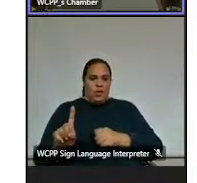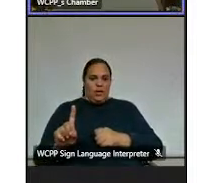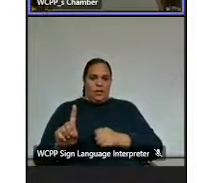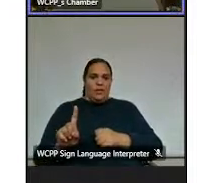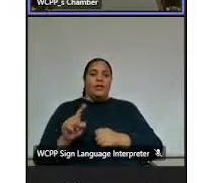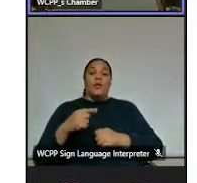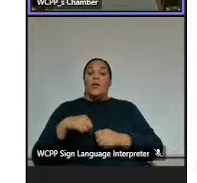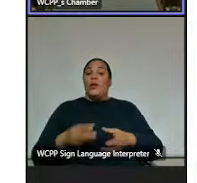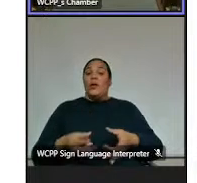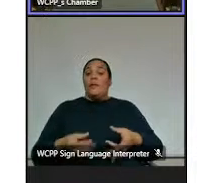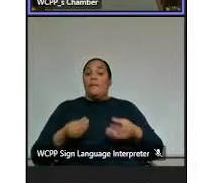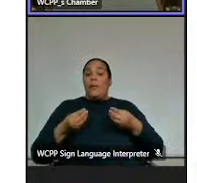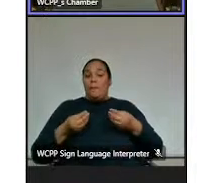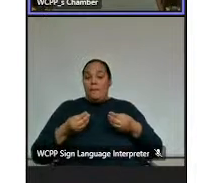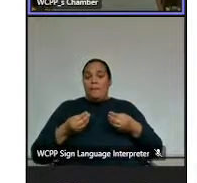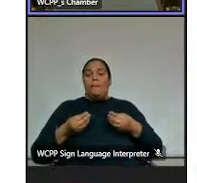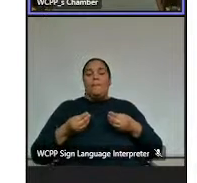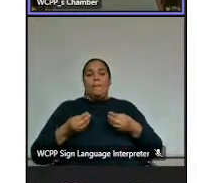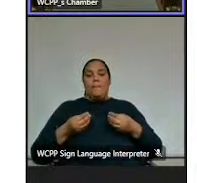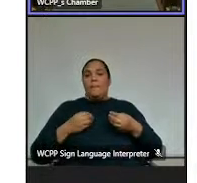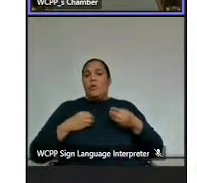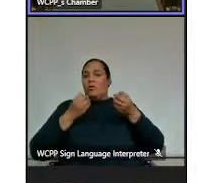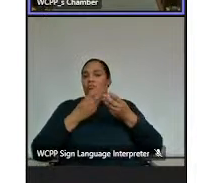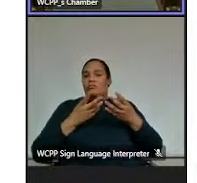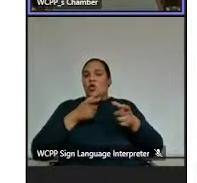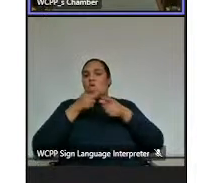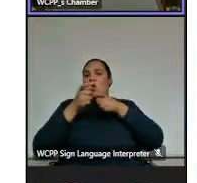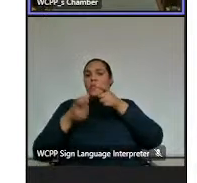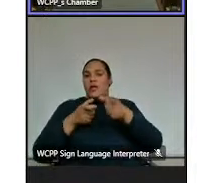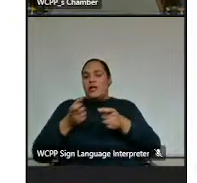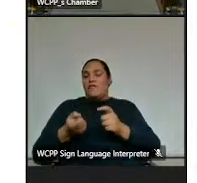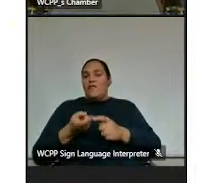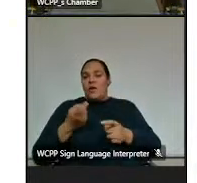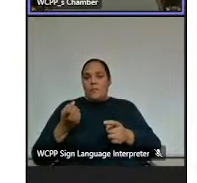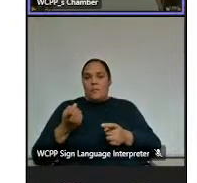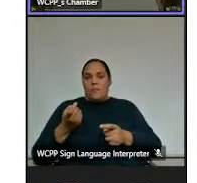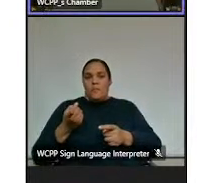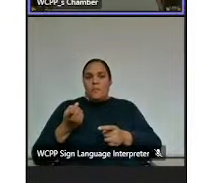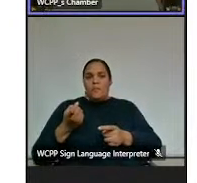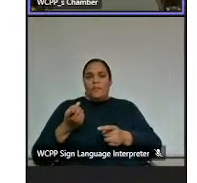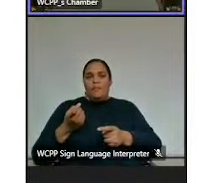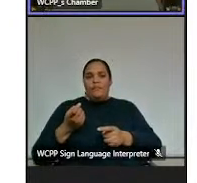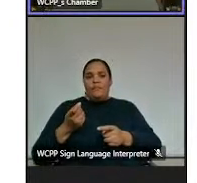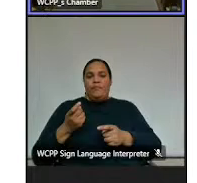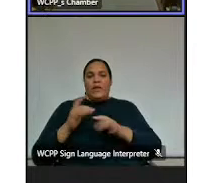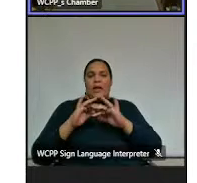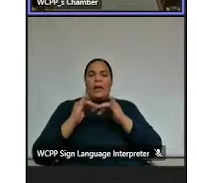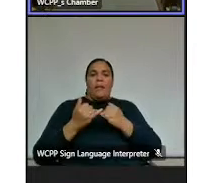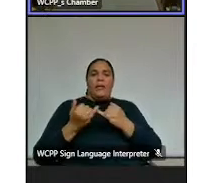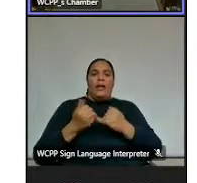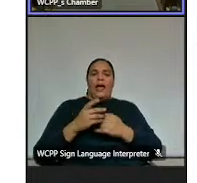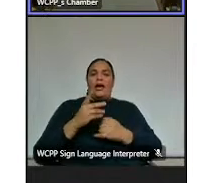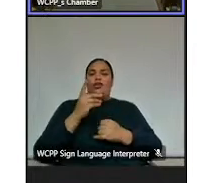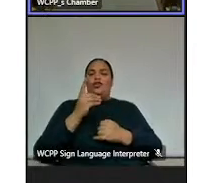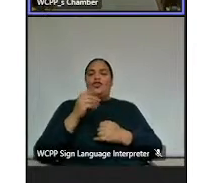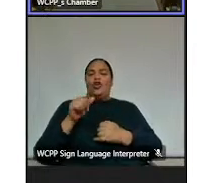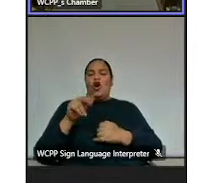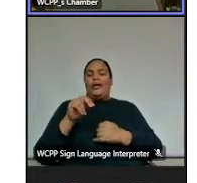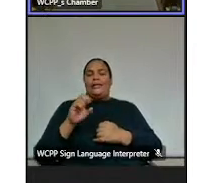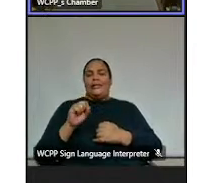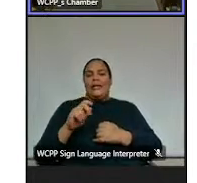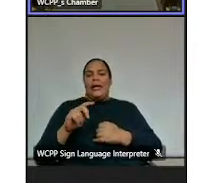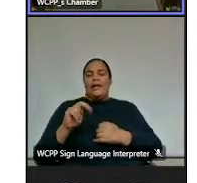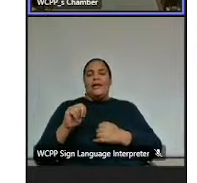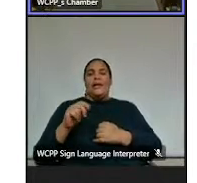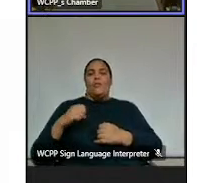2021. We've received, as was indicated, comments from entities like Drakenstein at that stage,